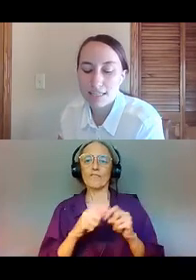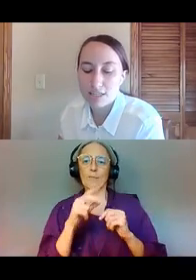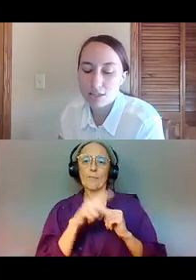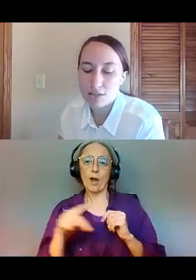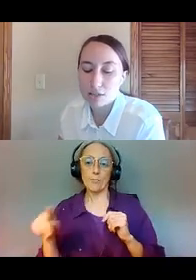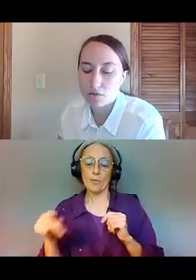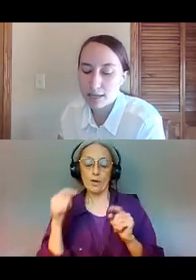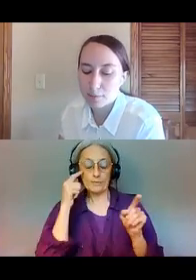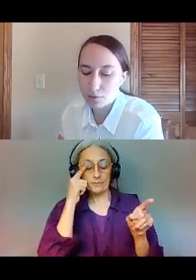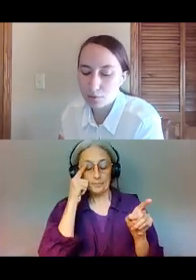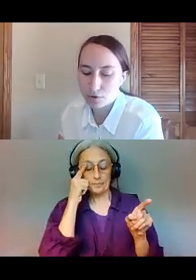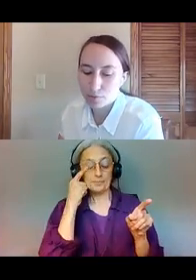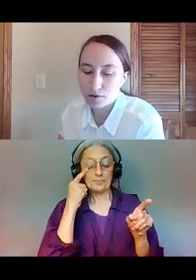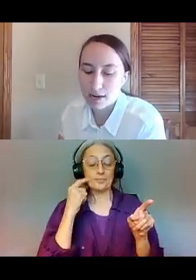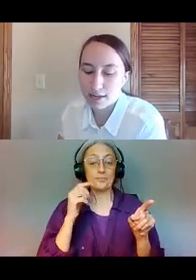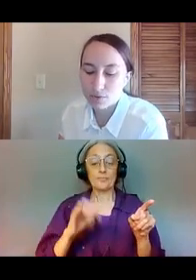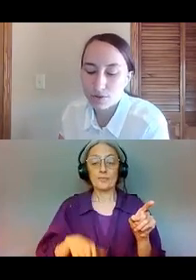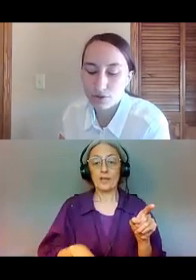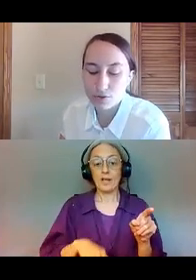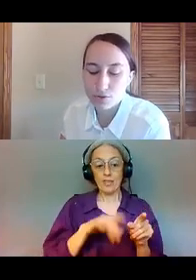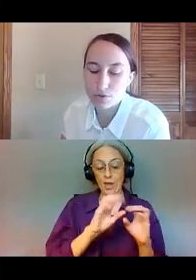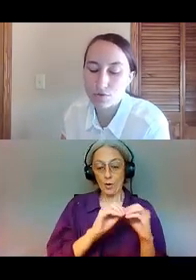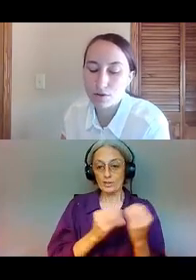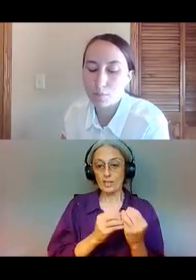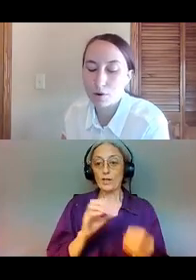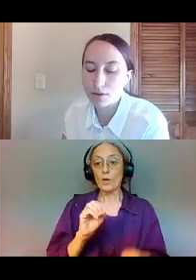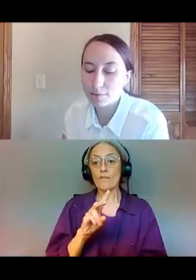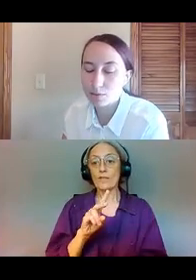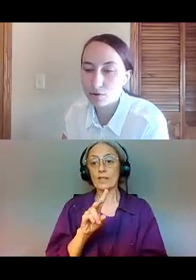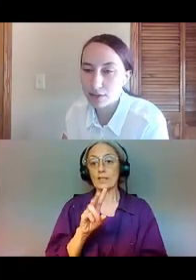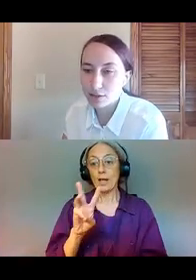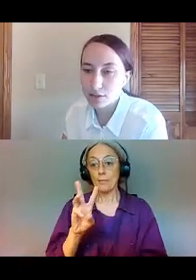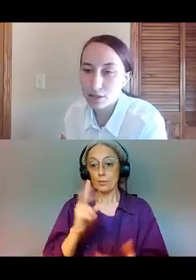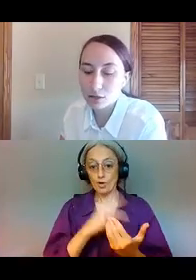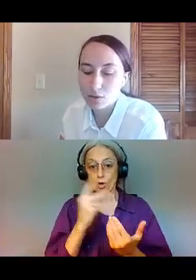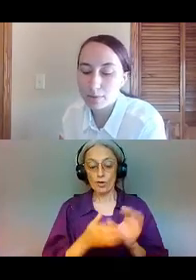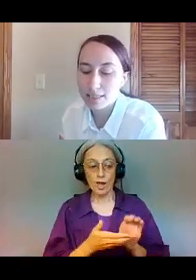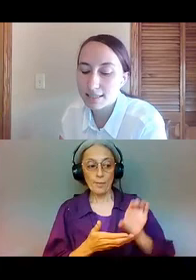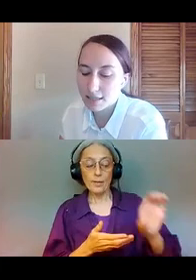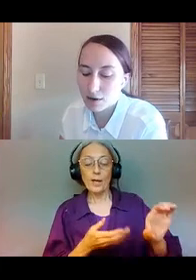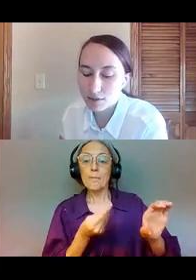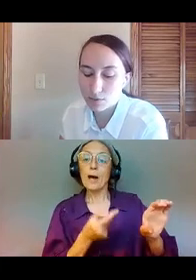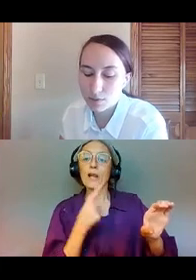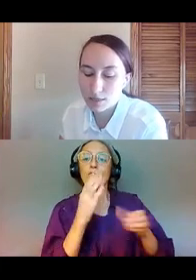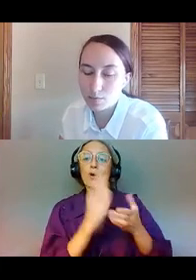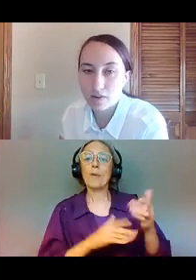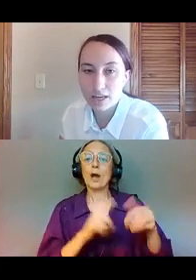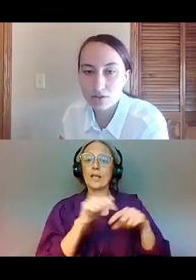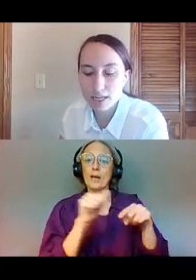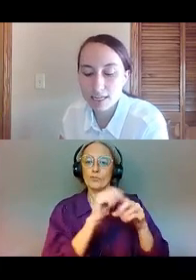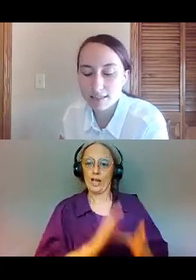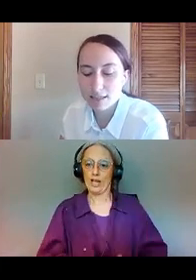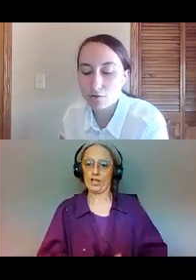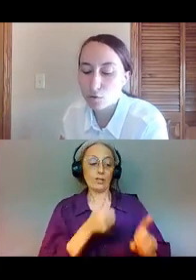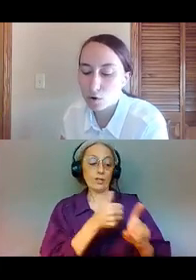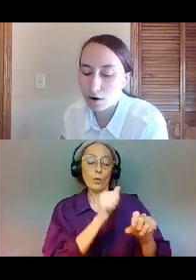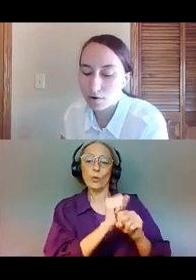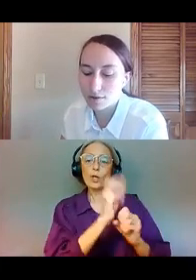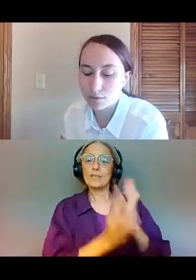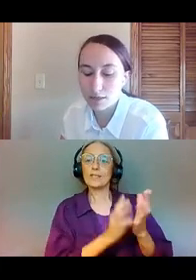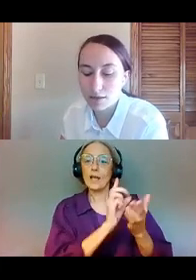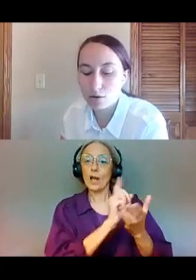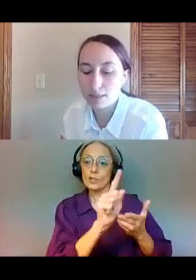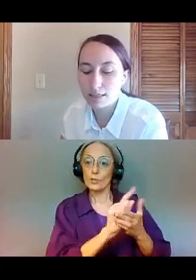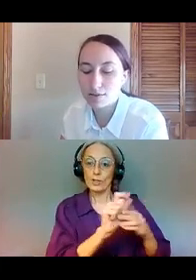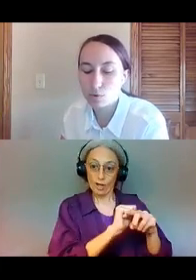the organization's OVW program grant was used to fund a part-time trainer who spent 6 hours a week providing trainings and 4